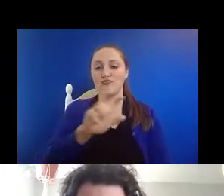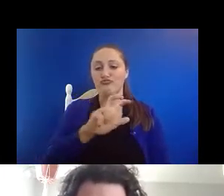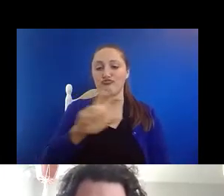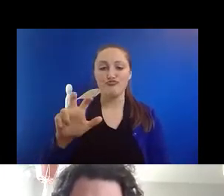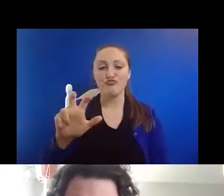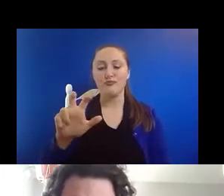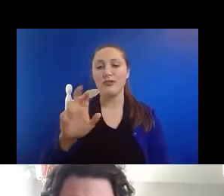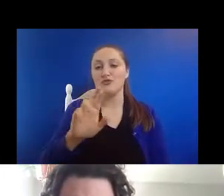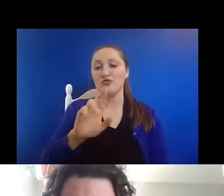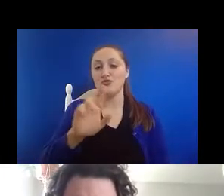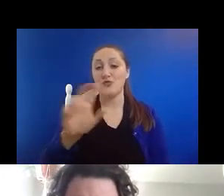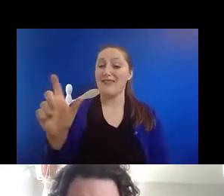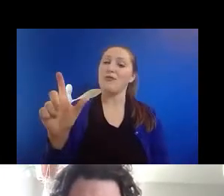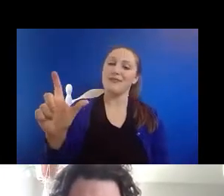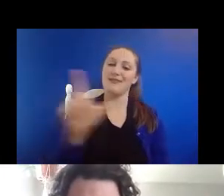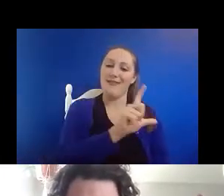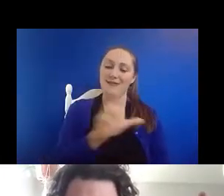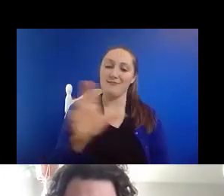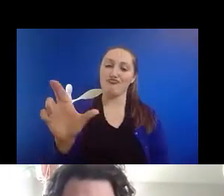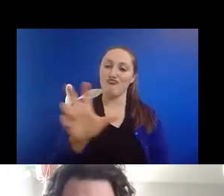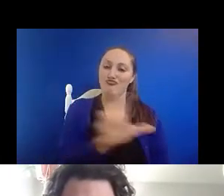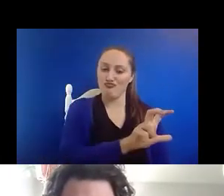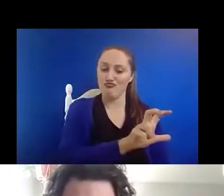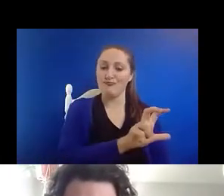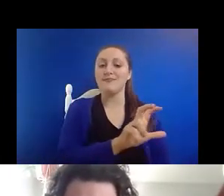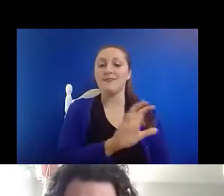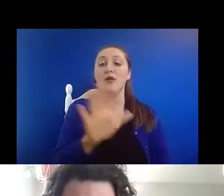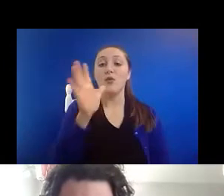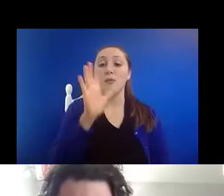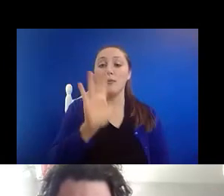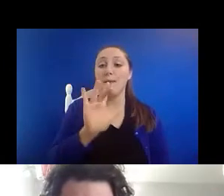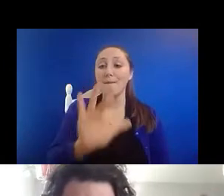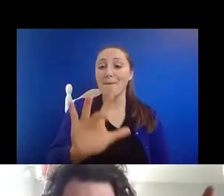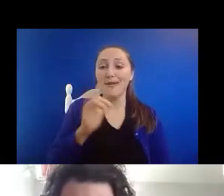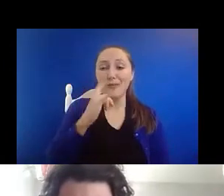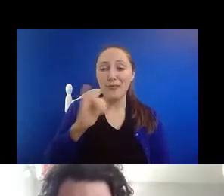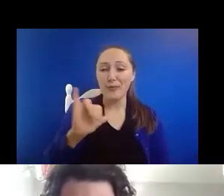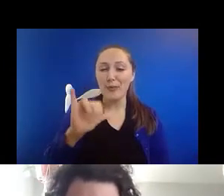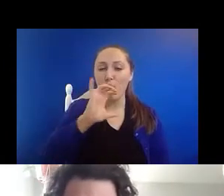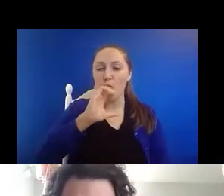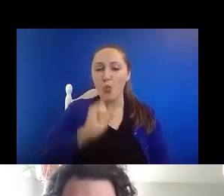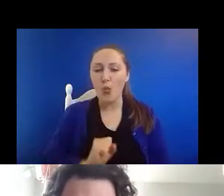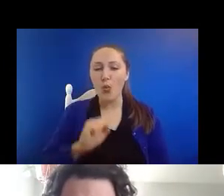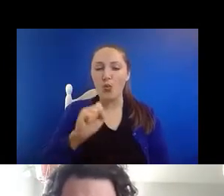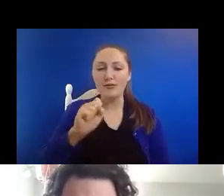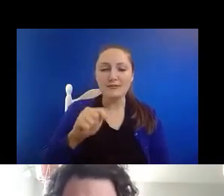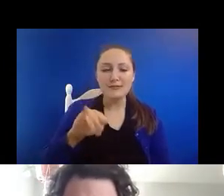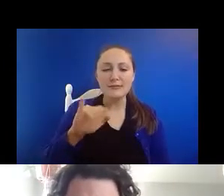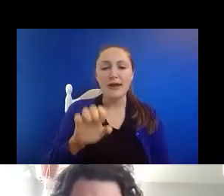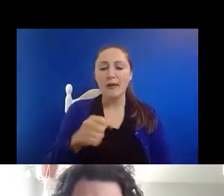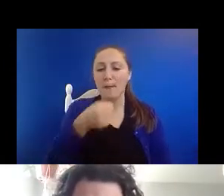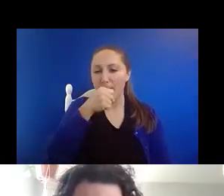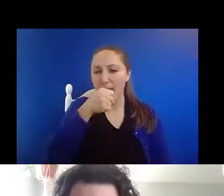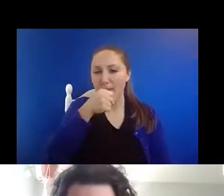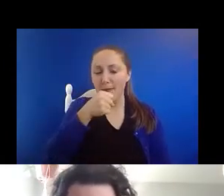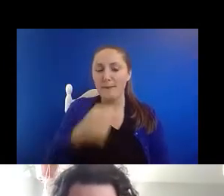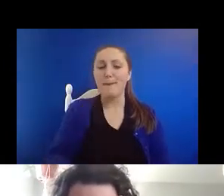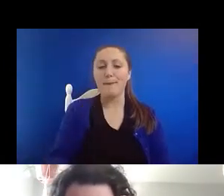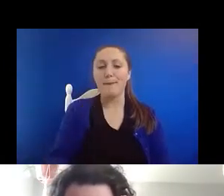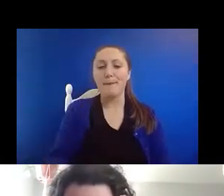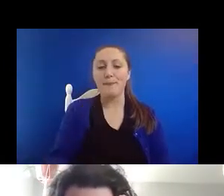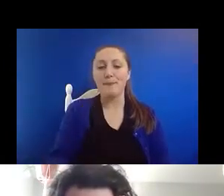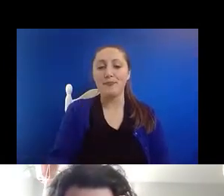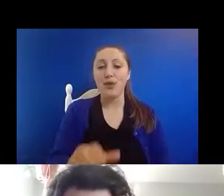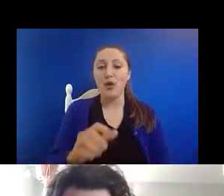the way to the left is a button with what looks like an old-style tabletop microphone. In the corner of that button